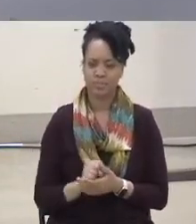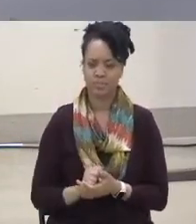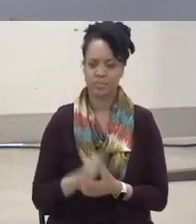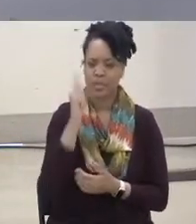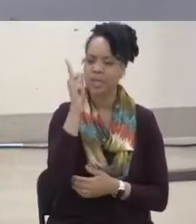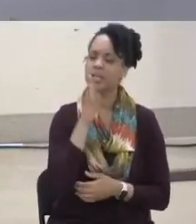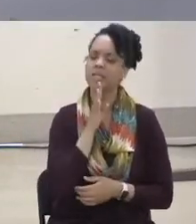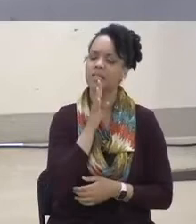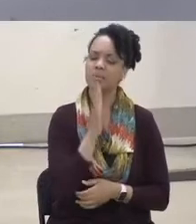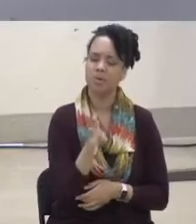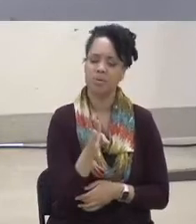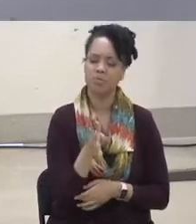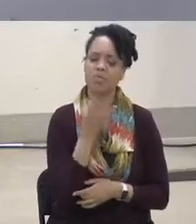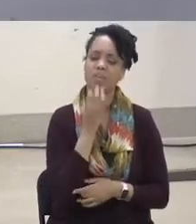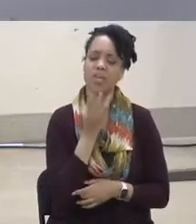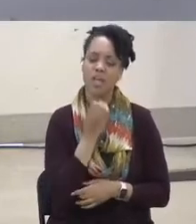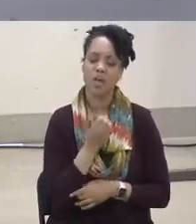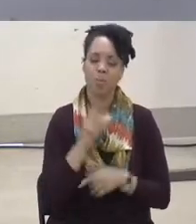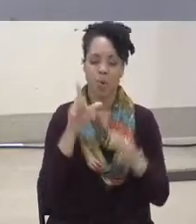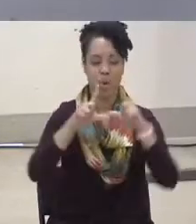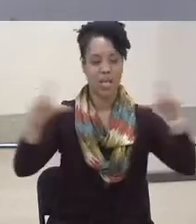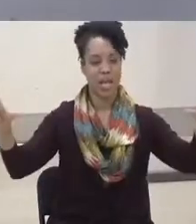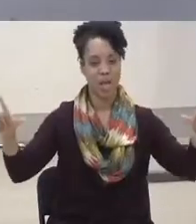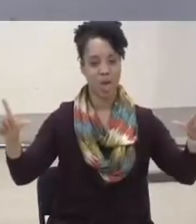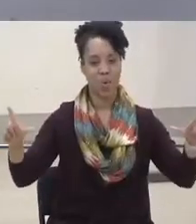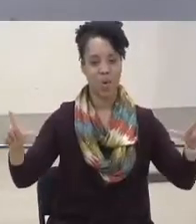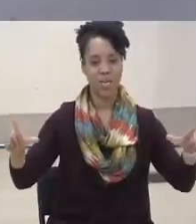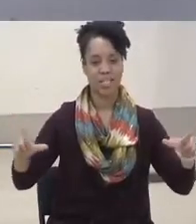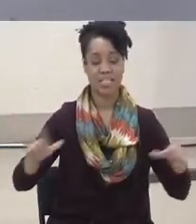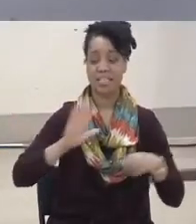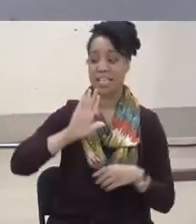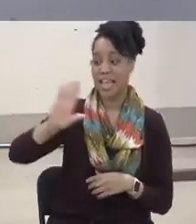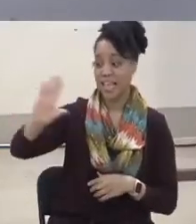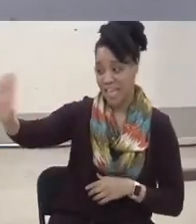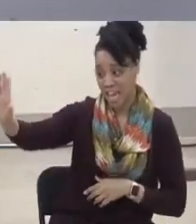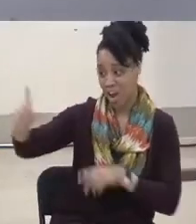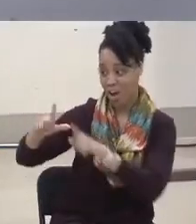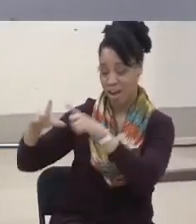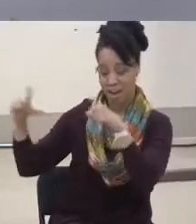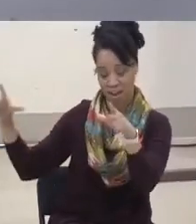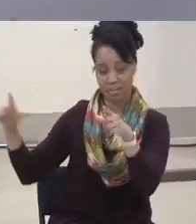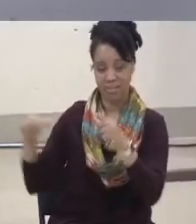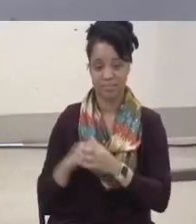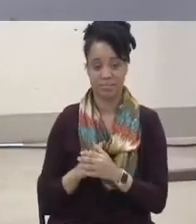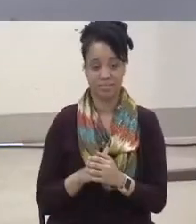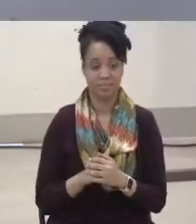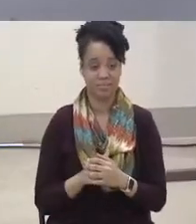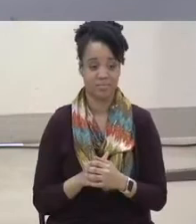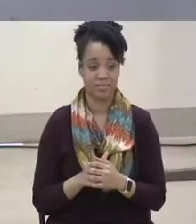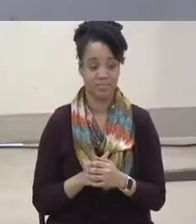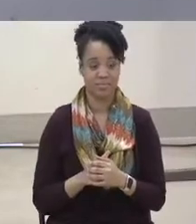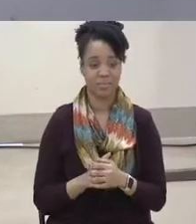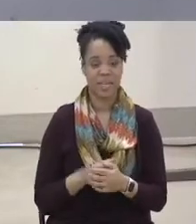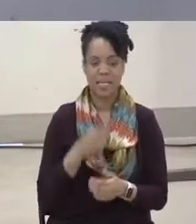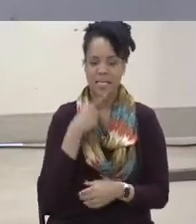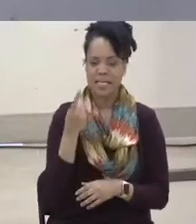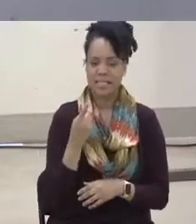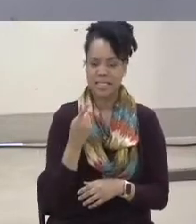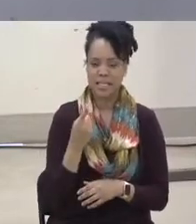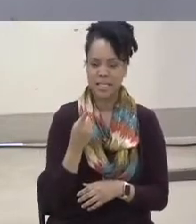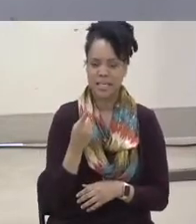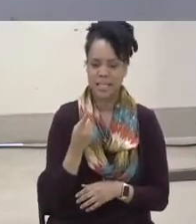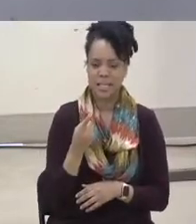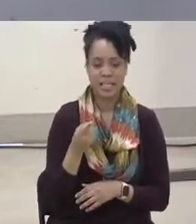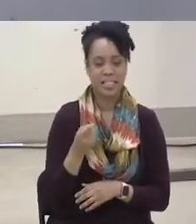of the Hebrew language as their language. él habló del lenguaje hebreo como el lenguaje de aquellos. He said it was